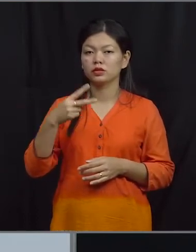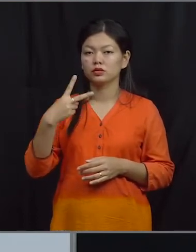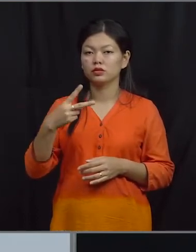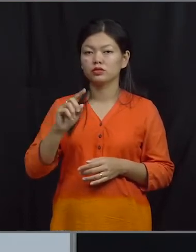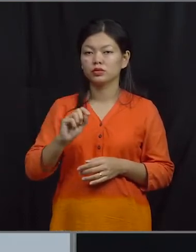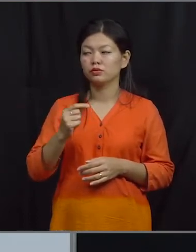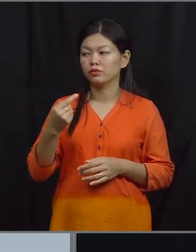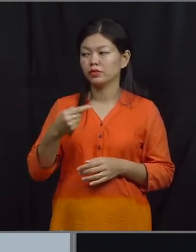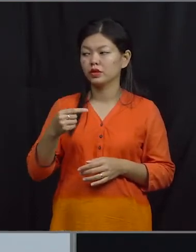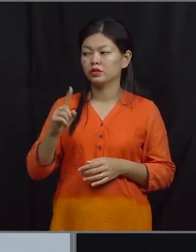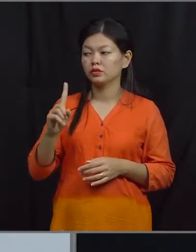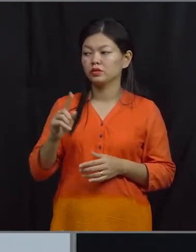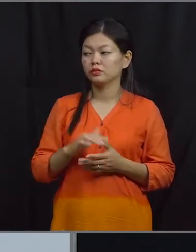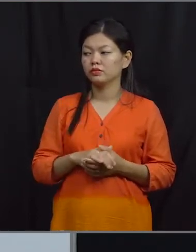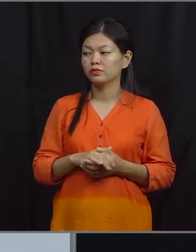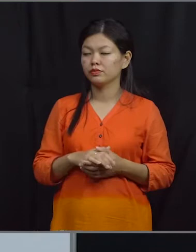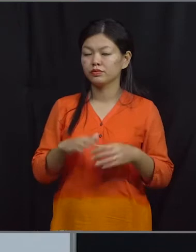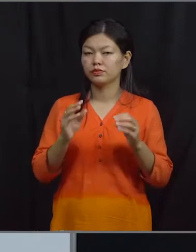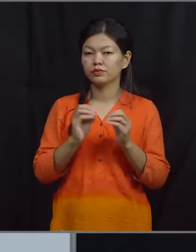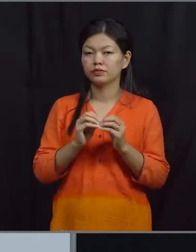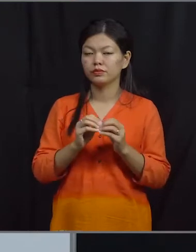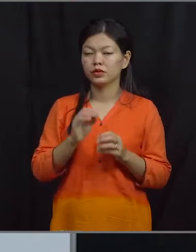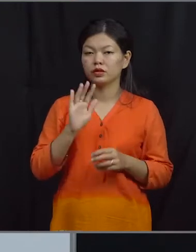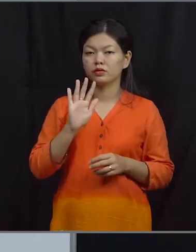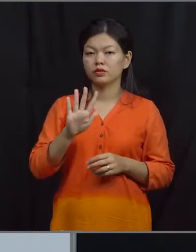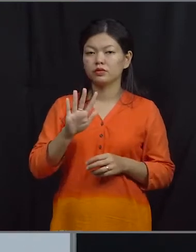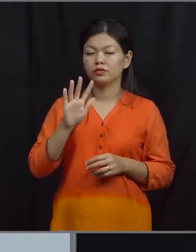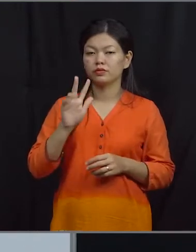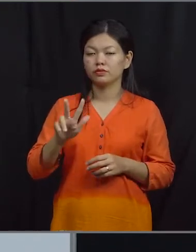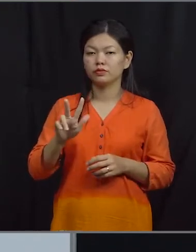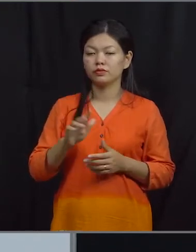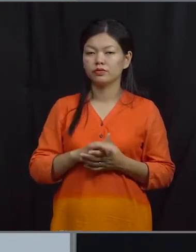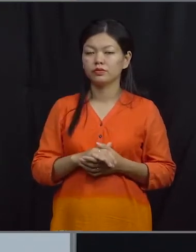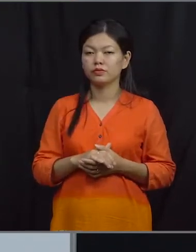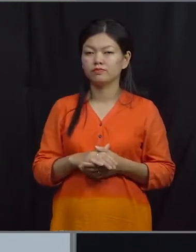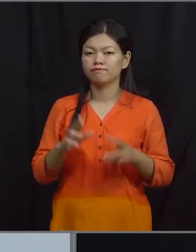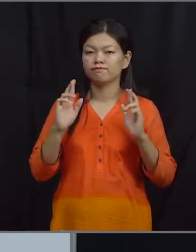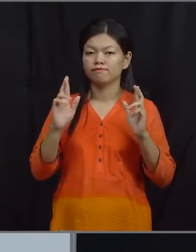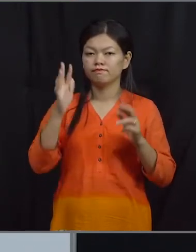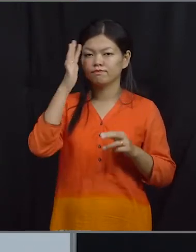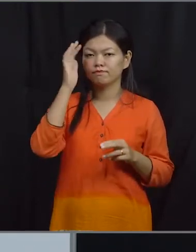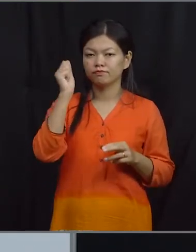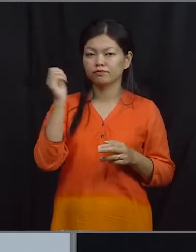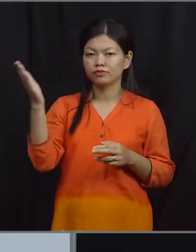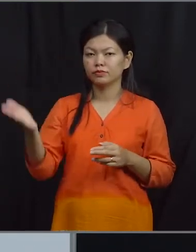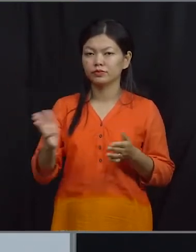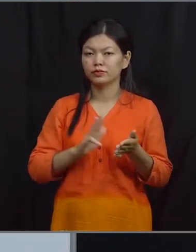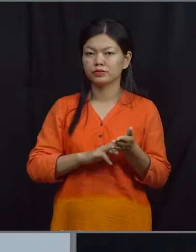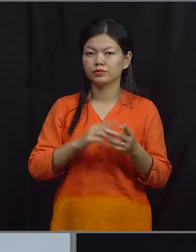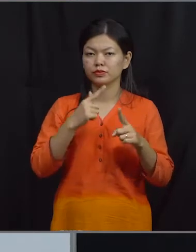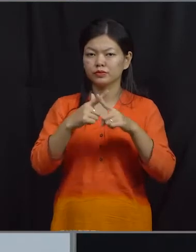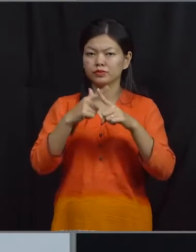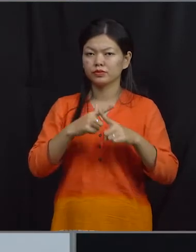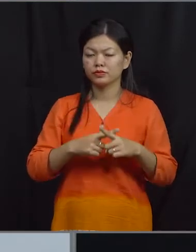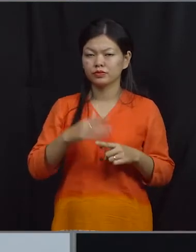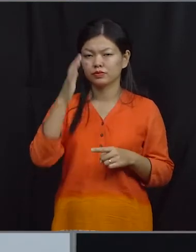1 times, what is B matrix? 5, 8. Hope you will remember the matrix multiplication. If